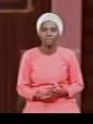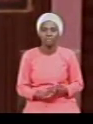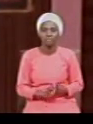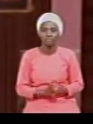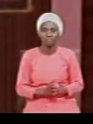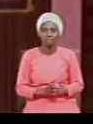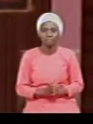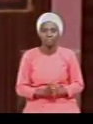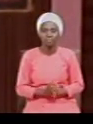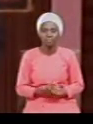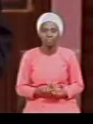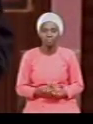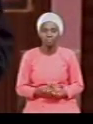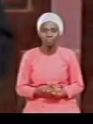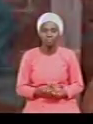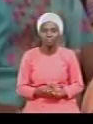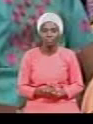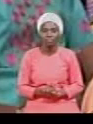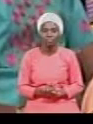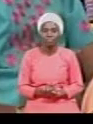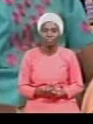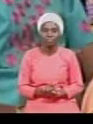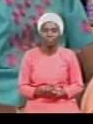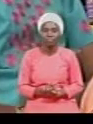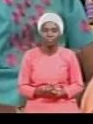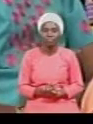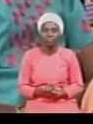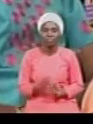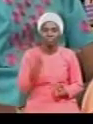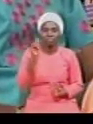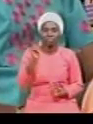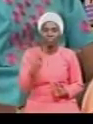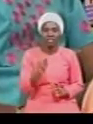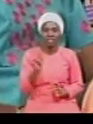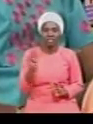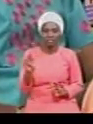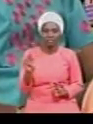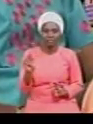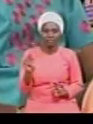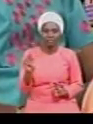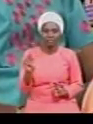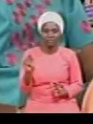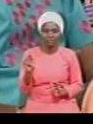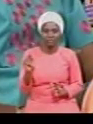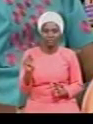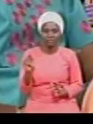127. In 127, the verse, therefore, I